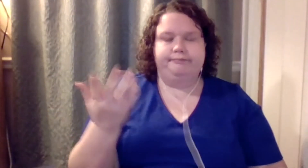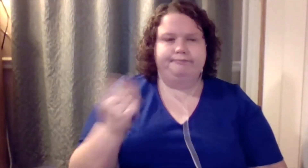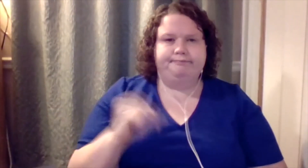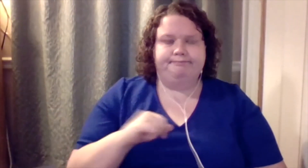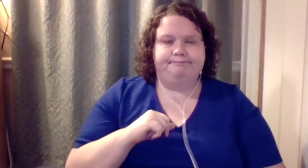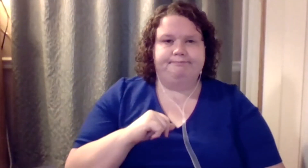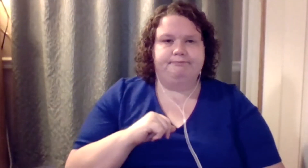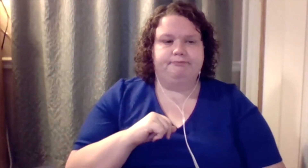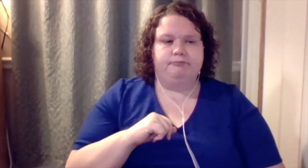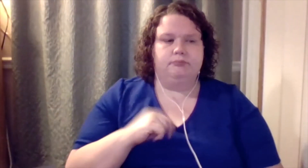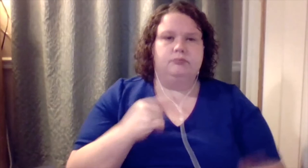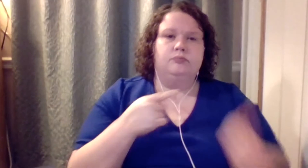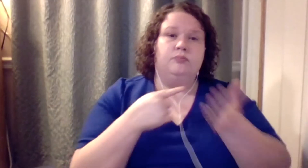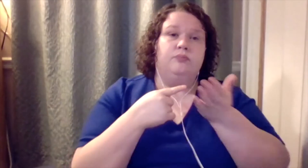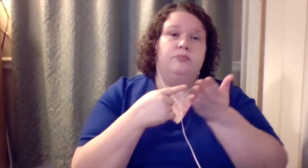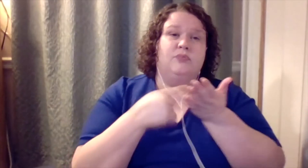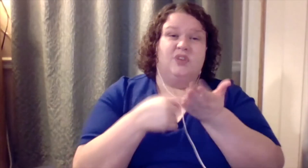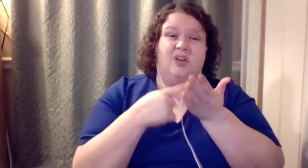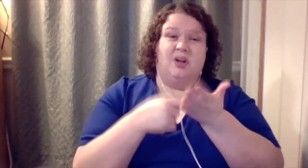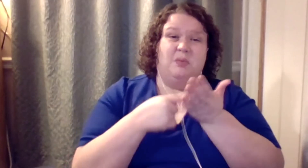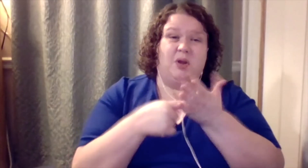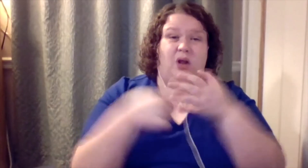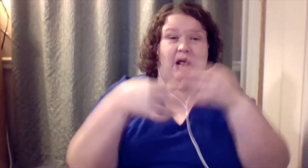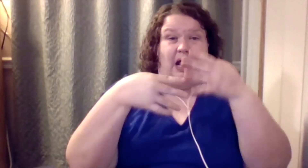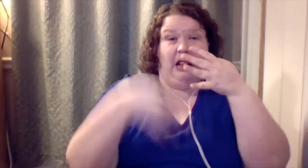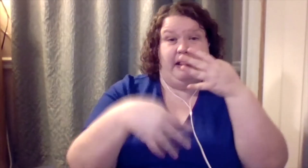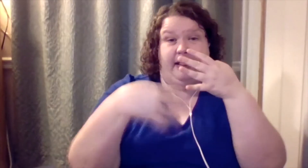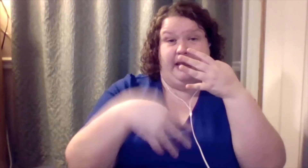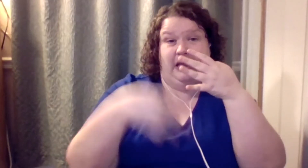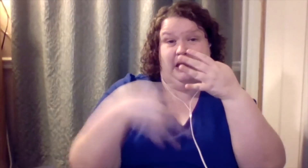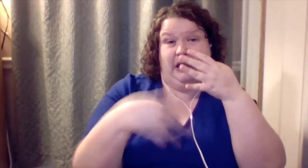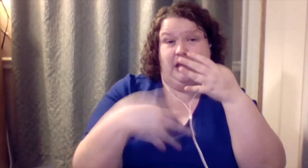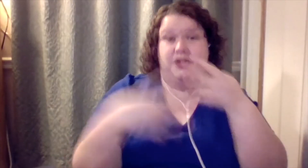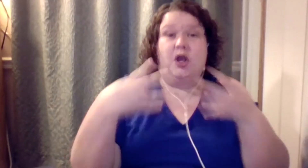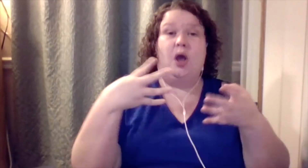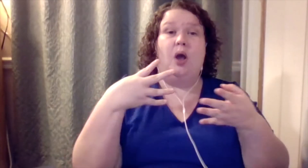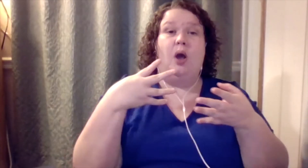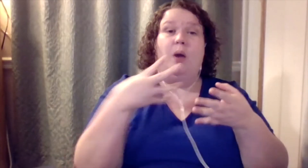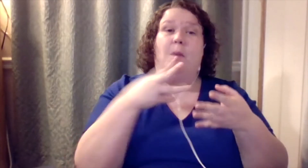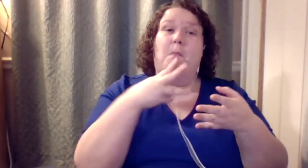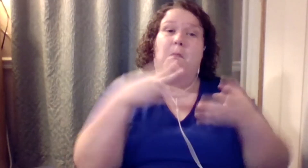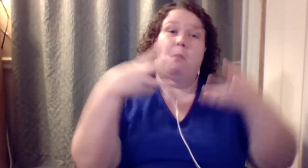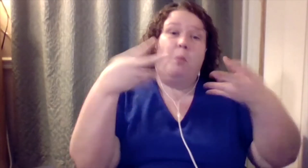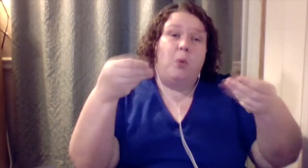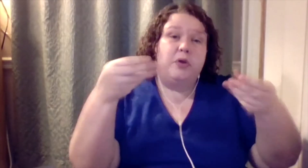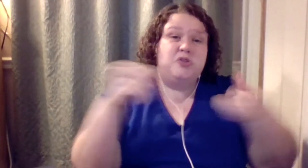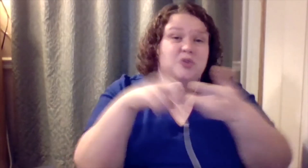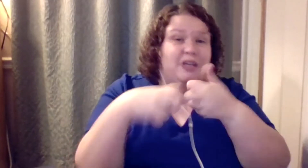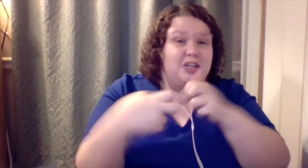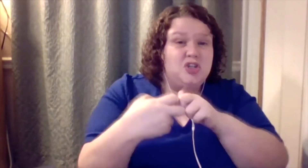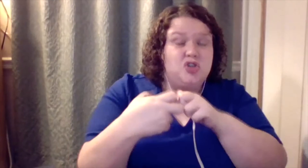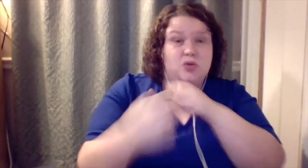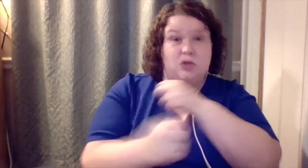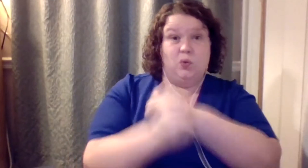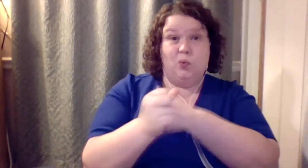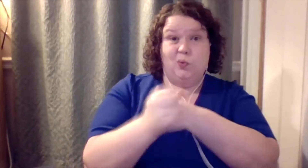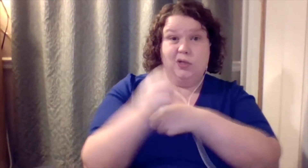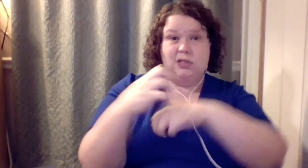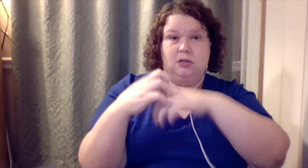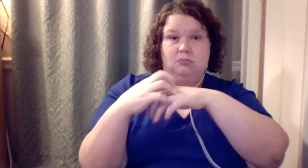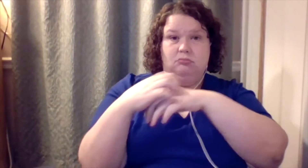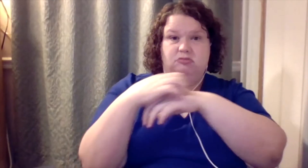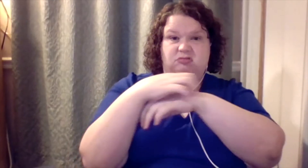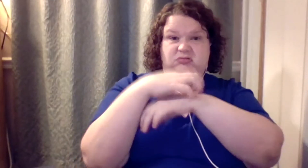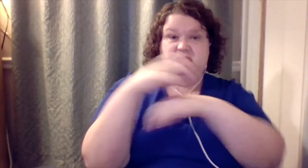about the sort of moisture problems and leakage in Waco High and the risk of mold. And I mean, just if you didn't take